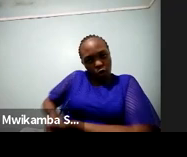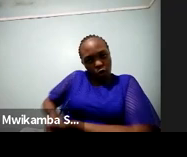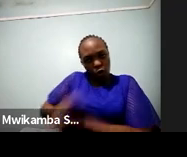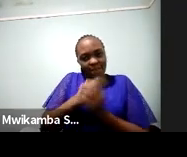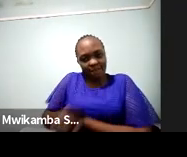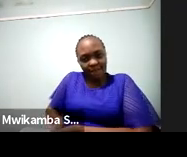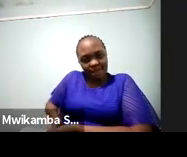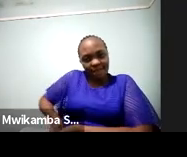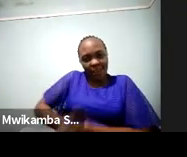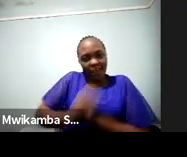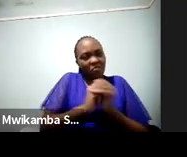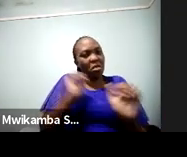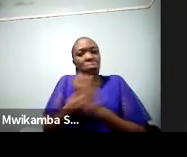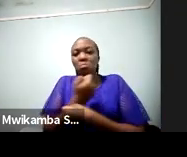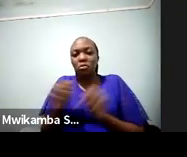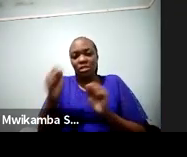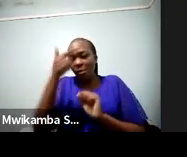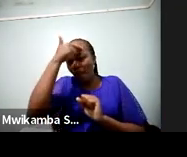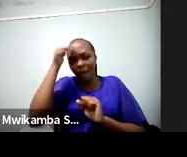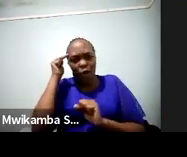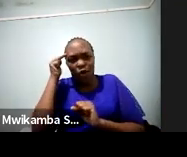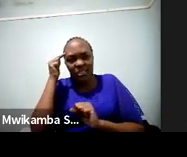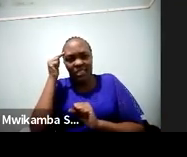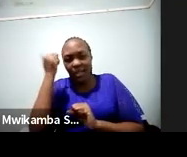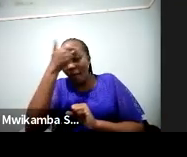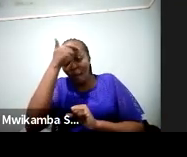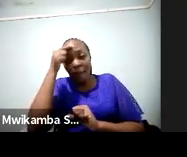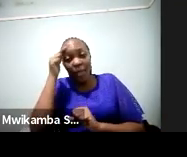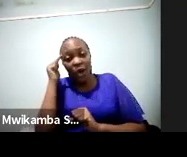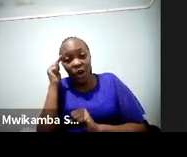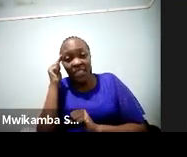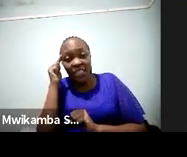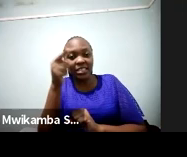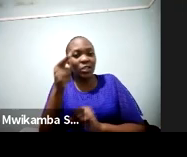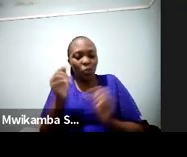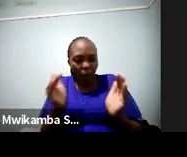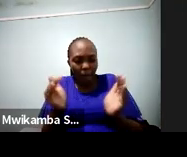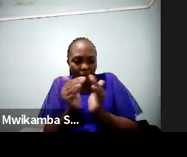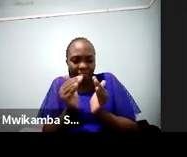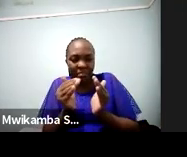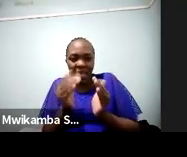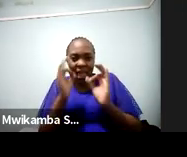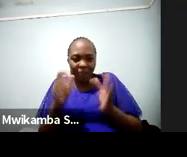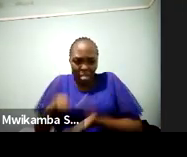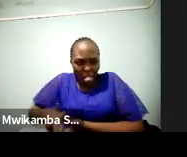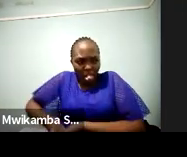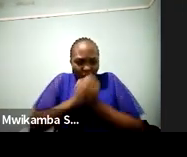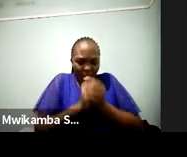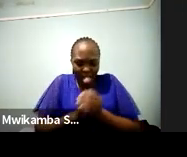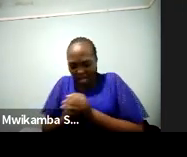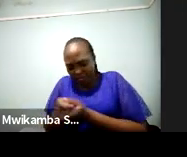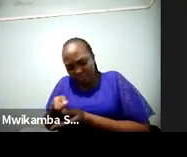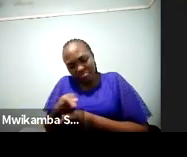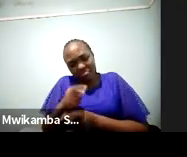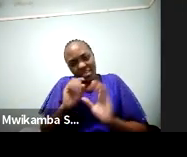end, the list in totality. I know there could be other things. For example, like you may want